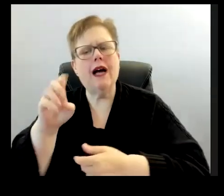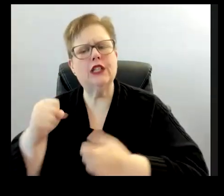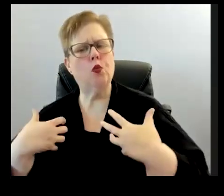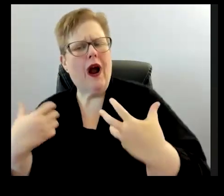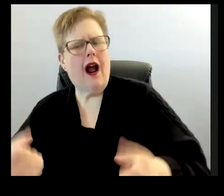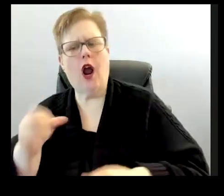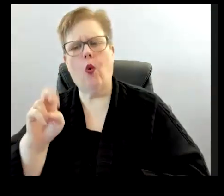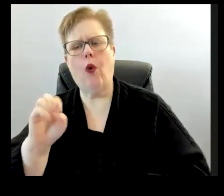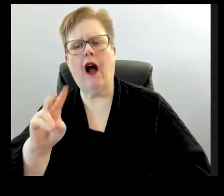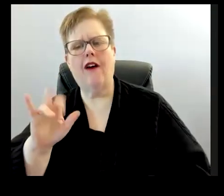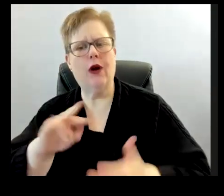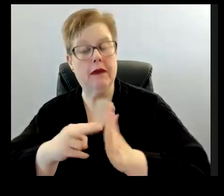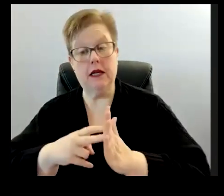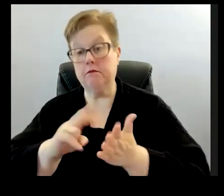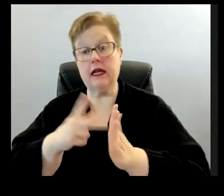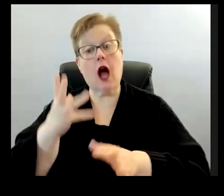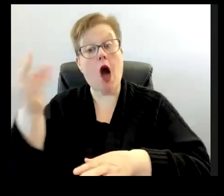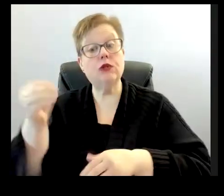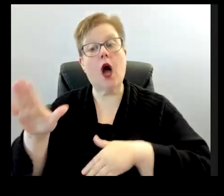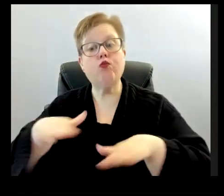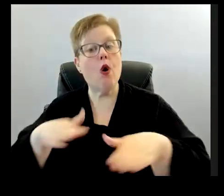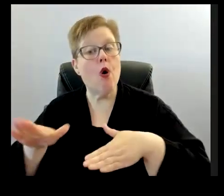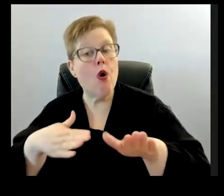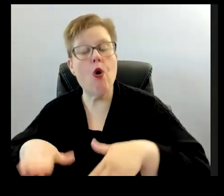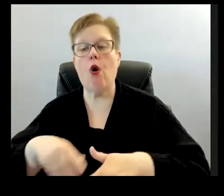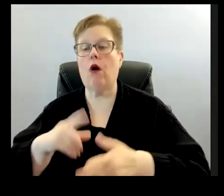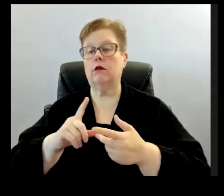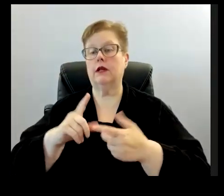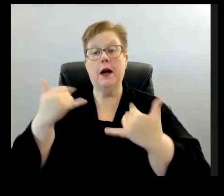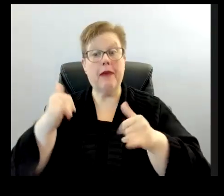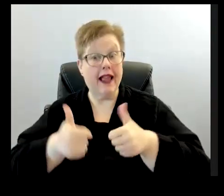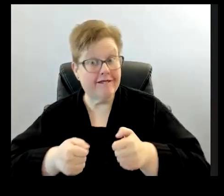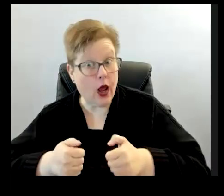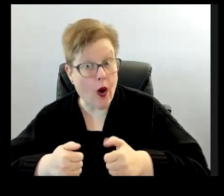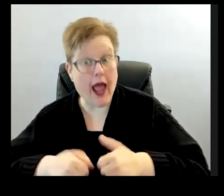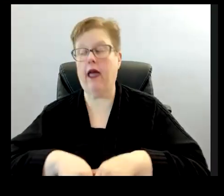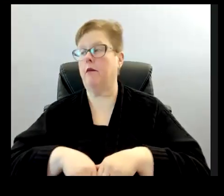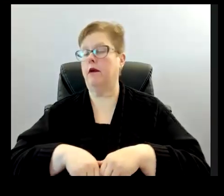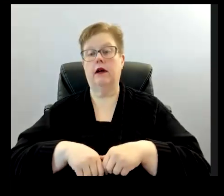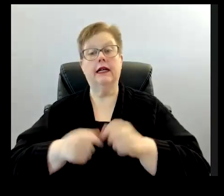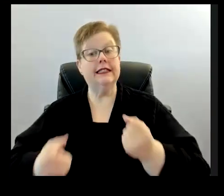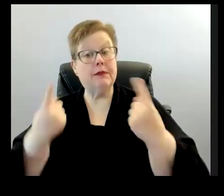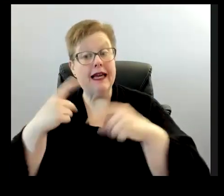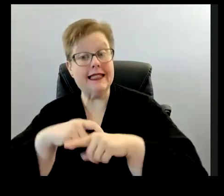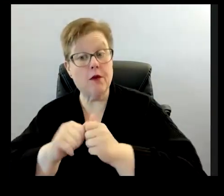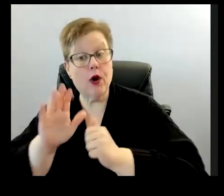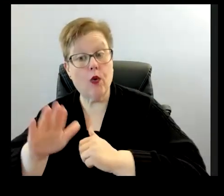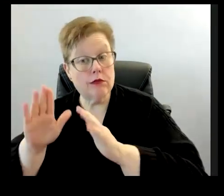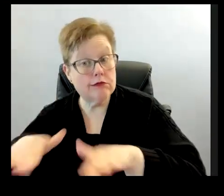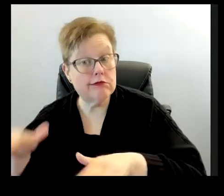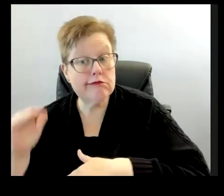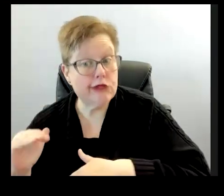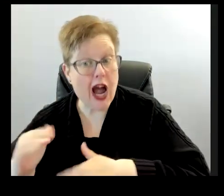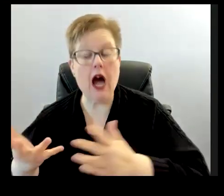you? Does it mean taking a walk outside? Does it mean playing a video game? Does it mean spending time with your child? What